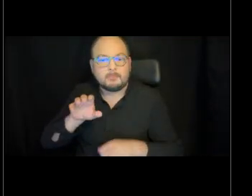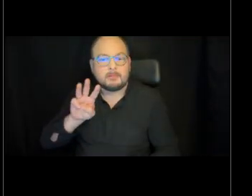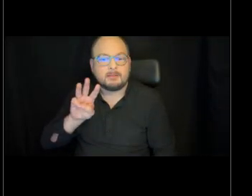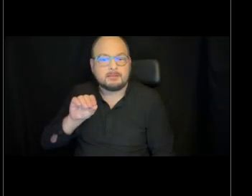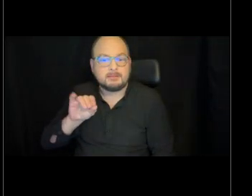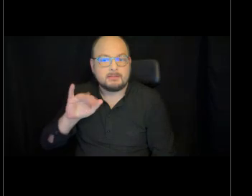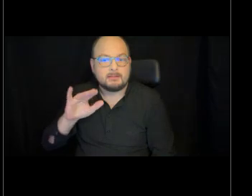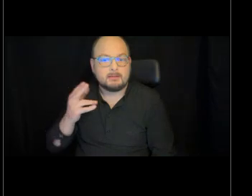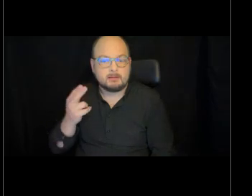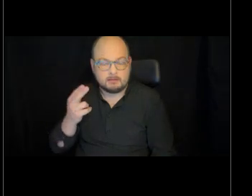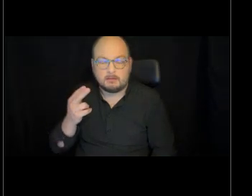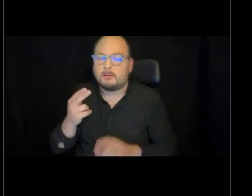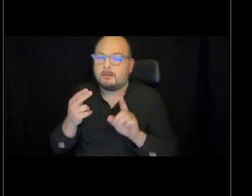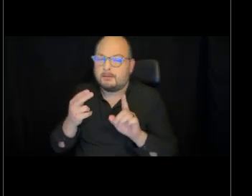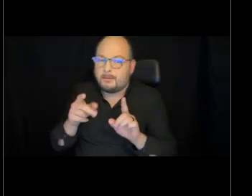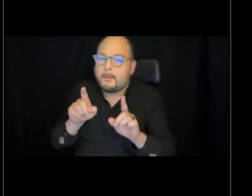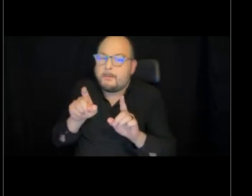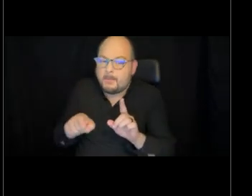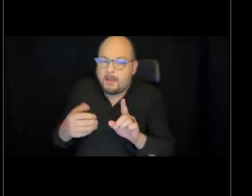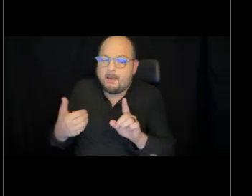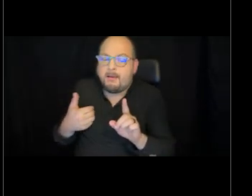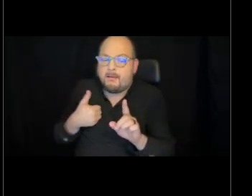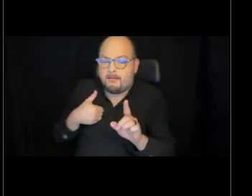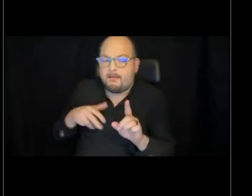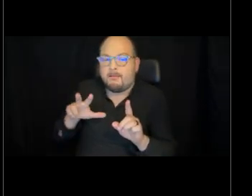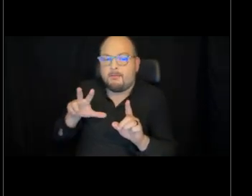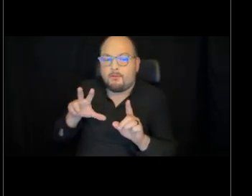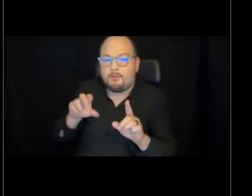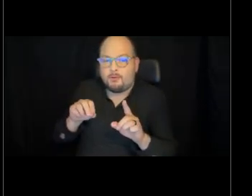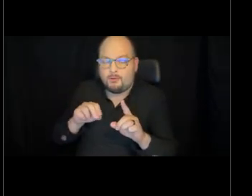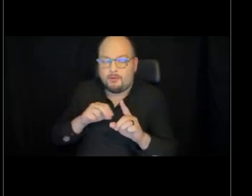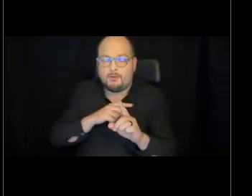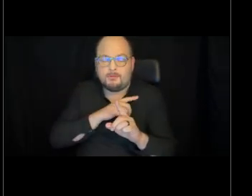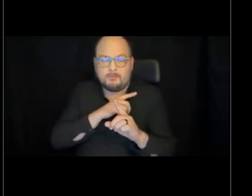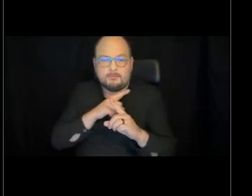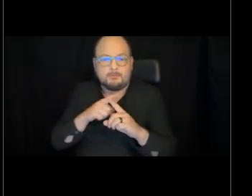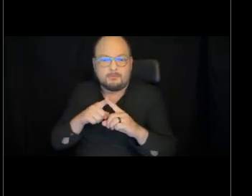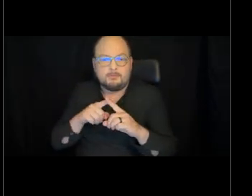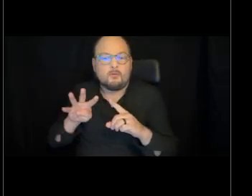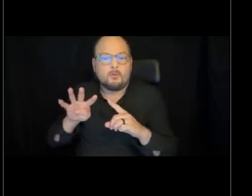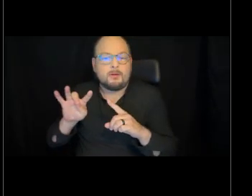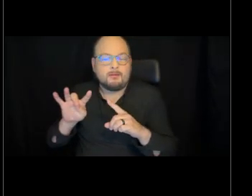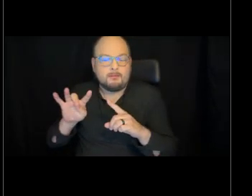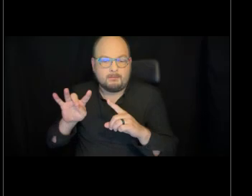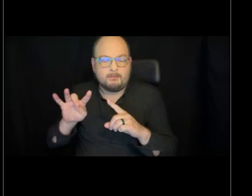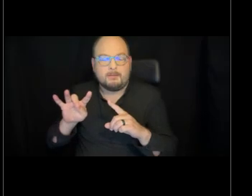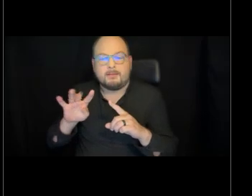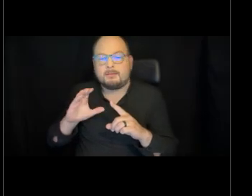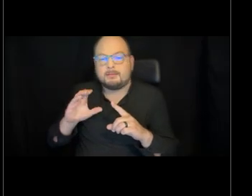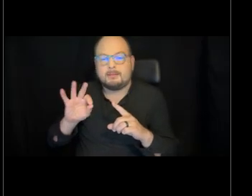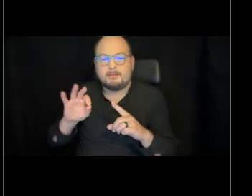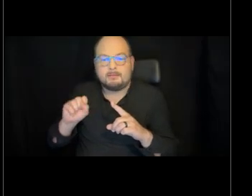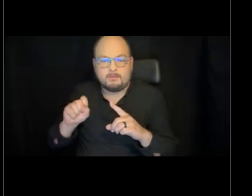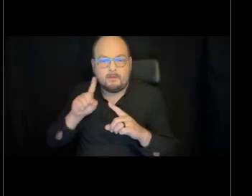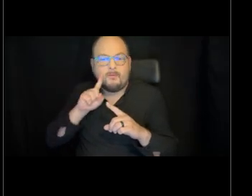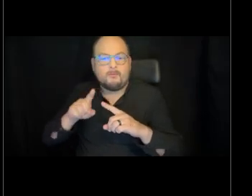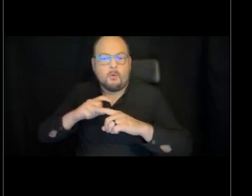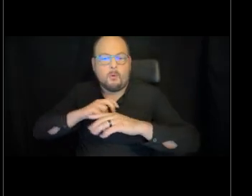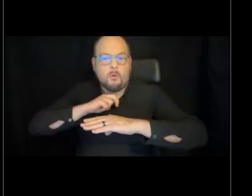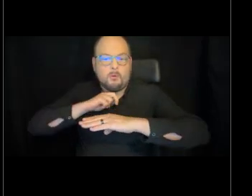by 48-inch CFS for a parallel approach centered on the sink, range, or